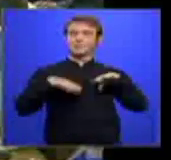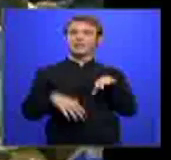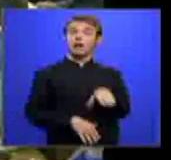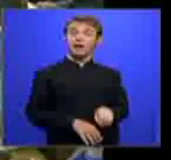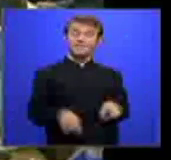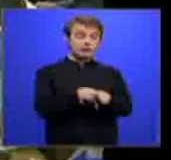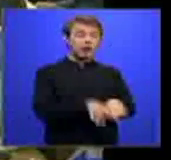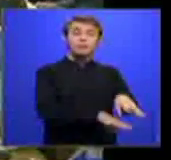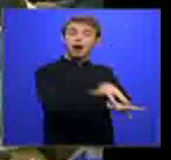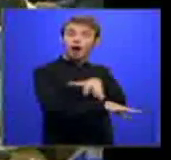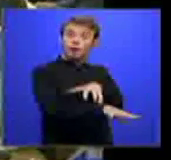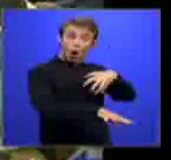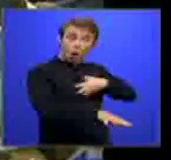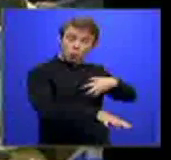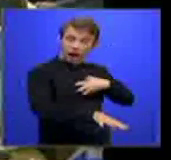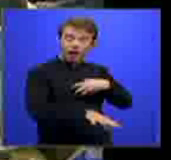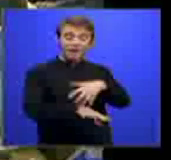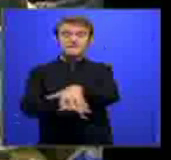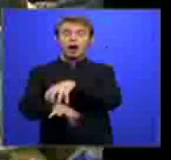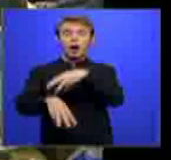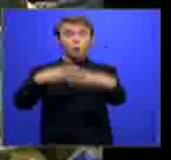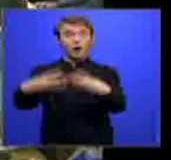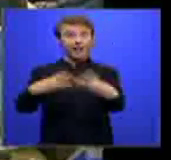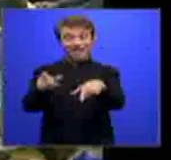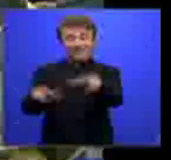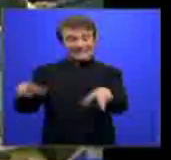both farmers and farm workers.